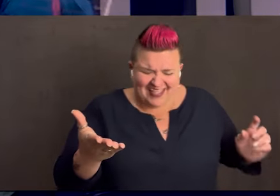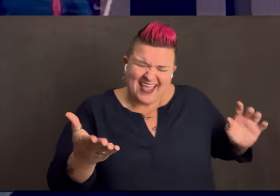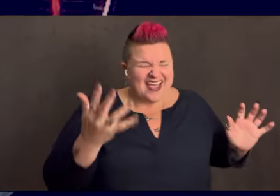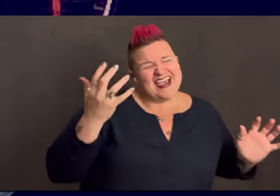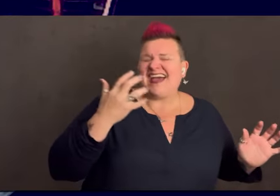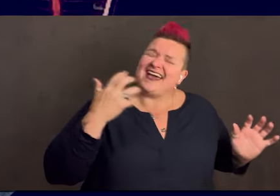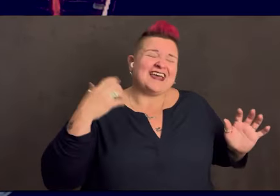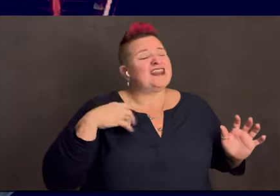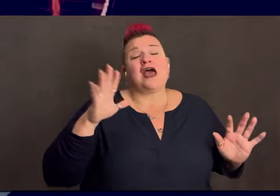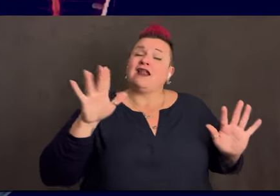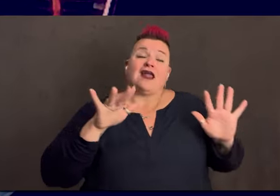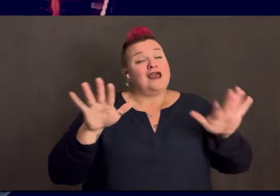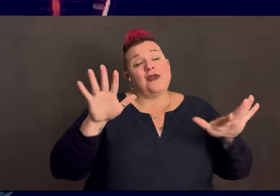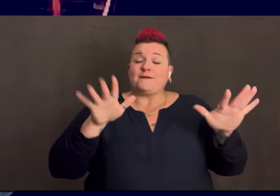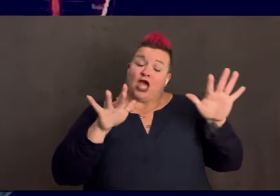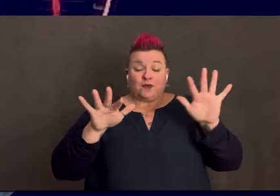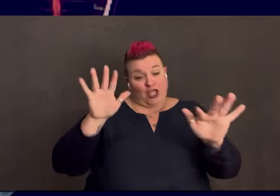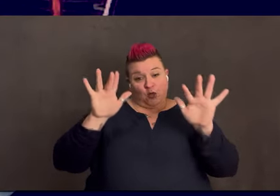diseducation.